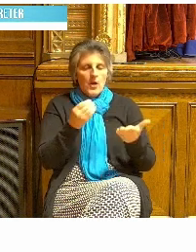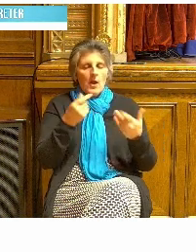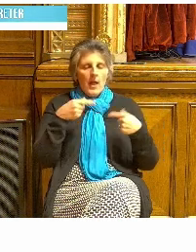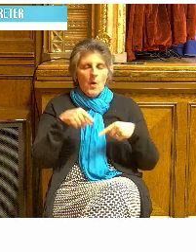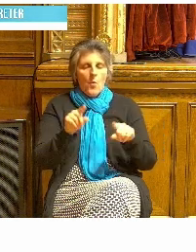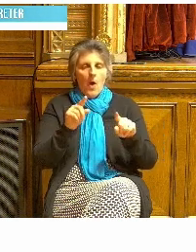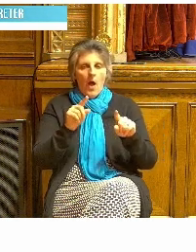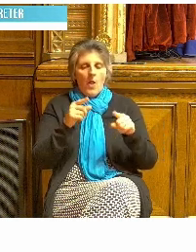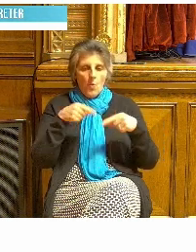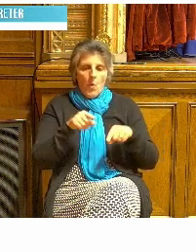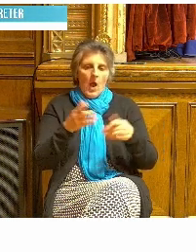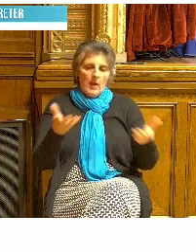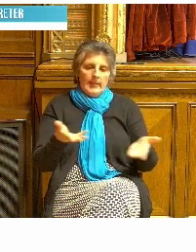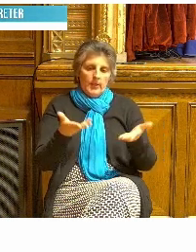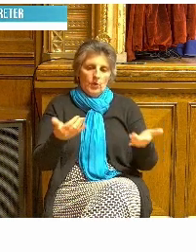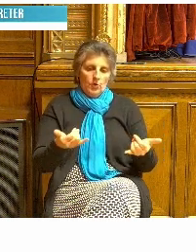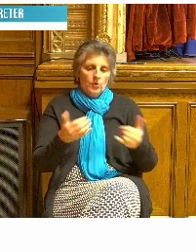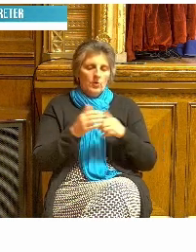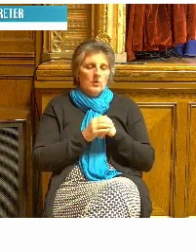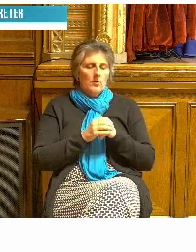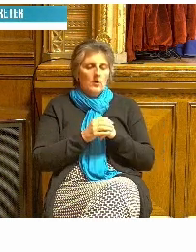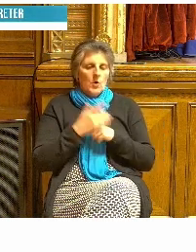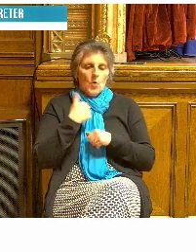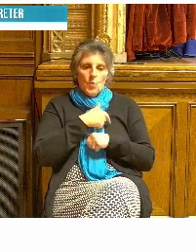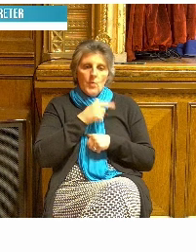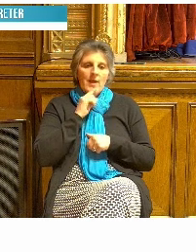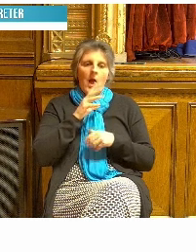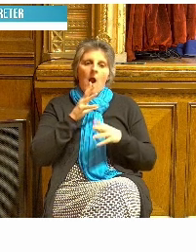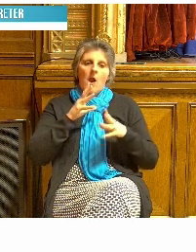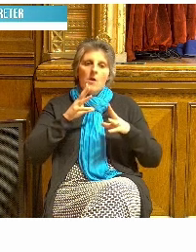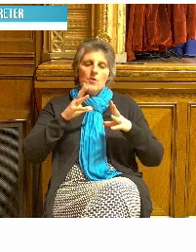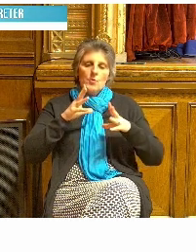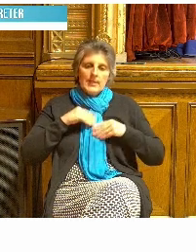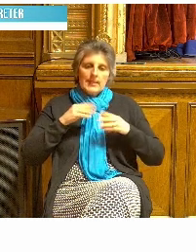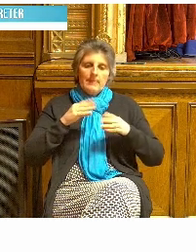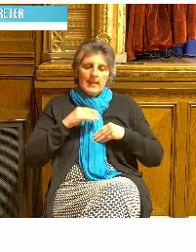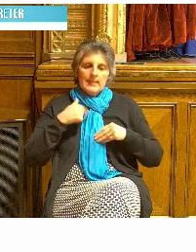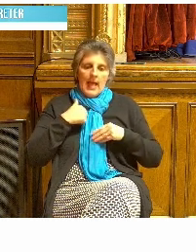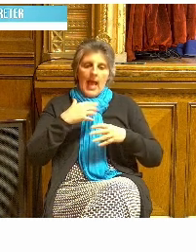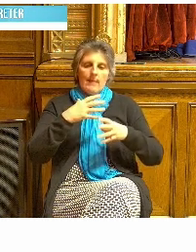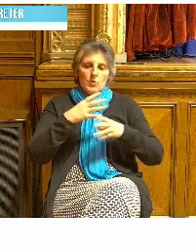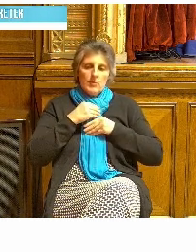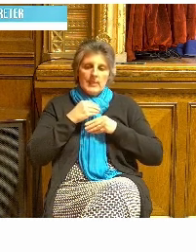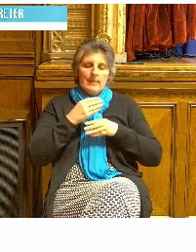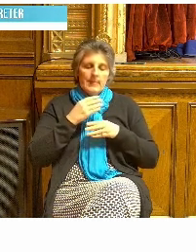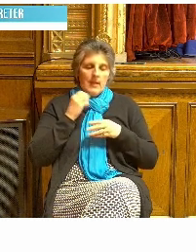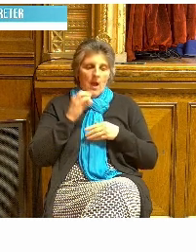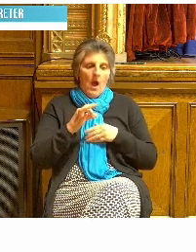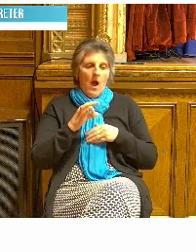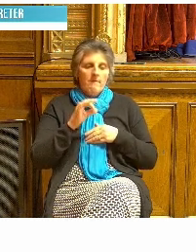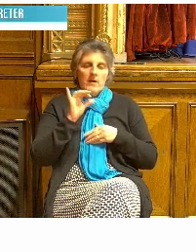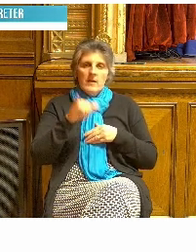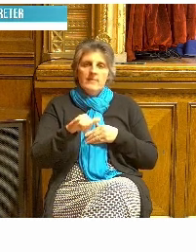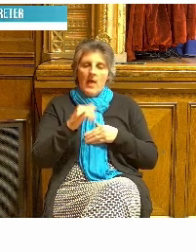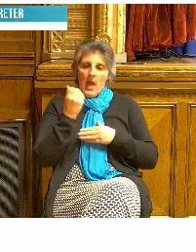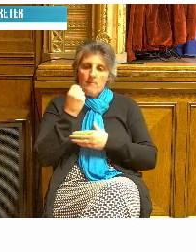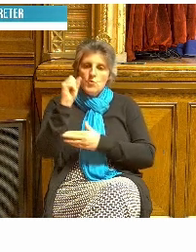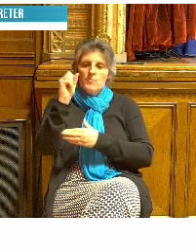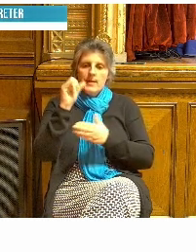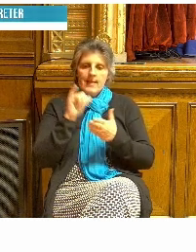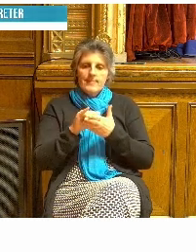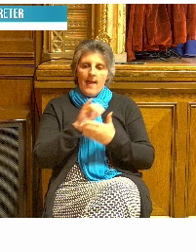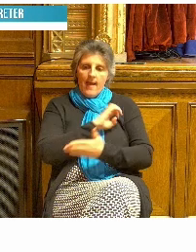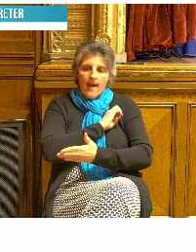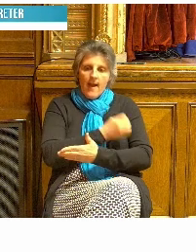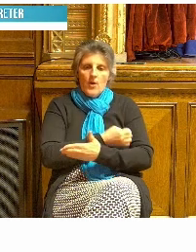while we're here. We are the recipients. I am the recipient of that movement and that